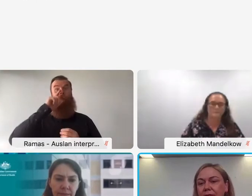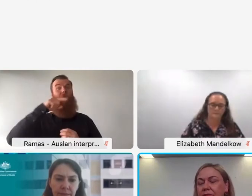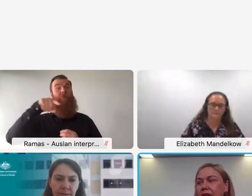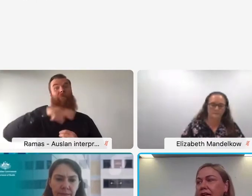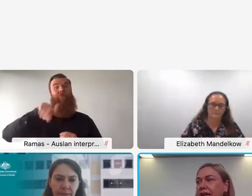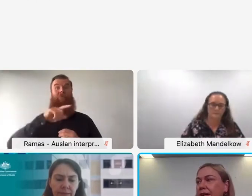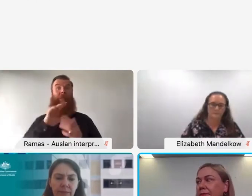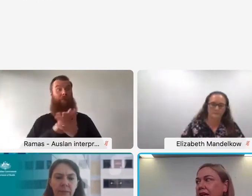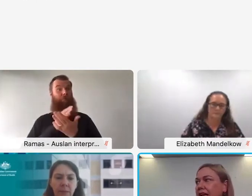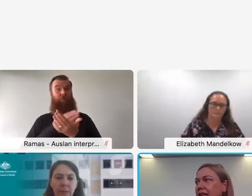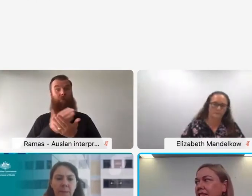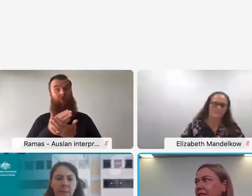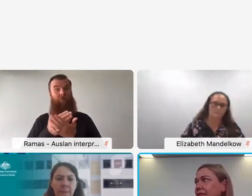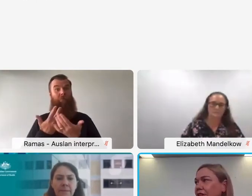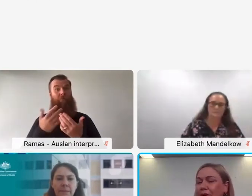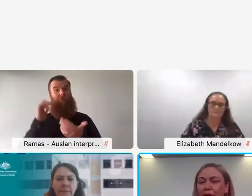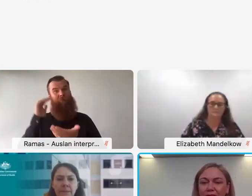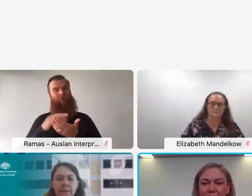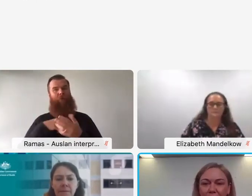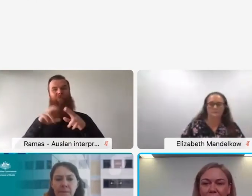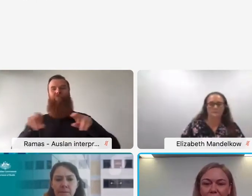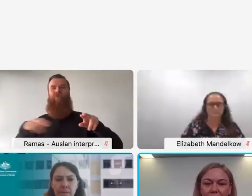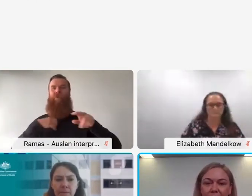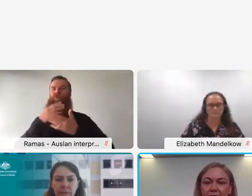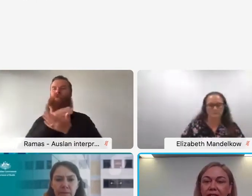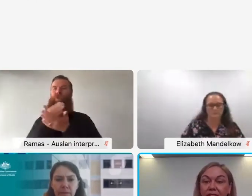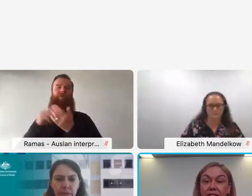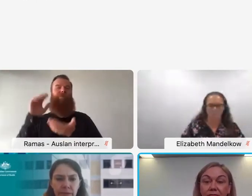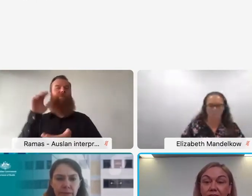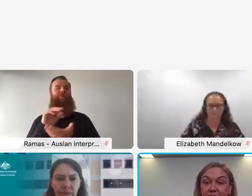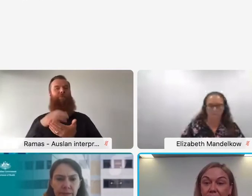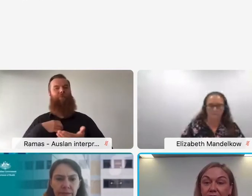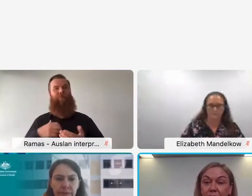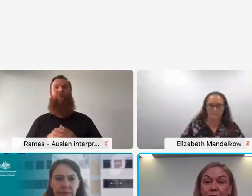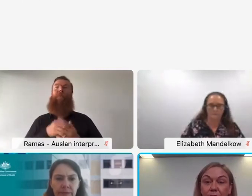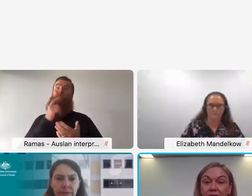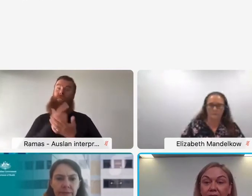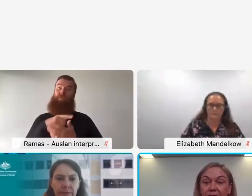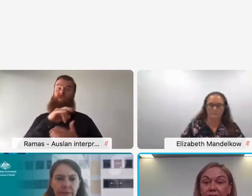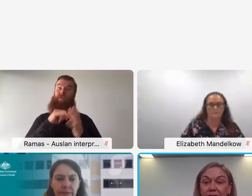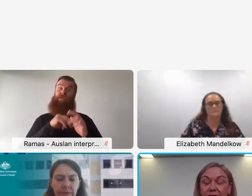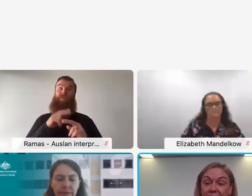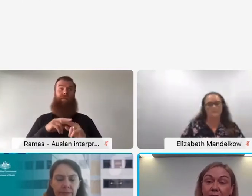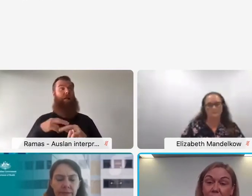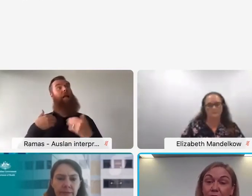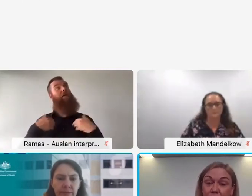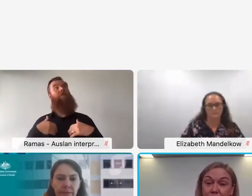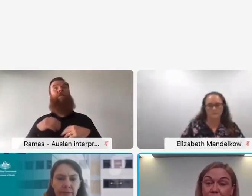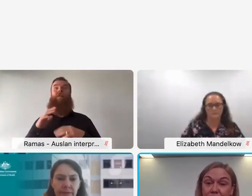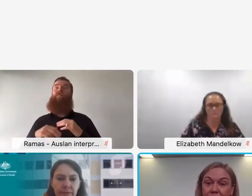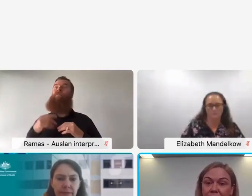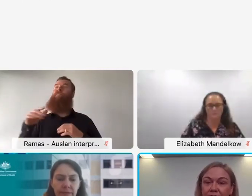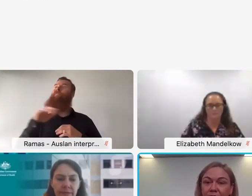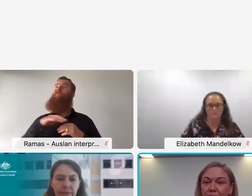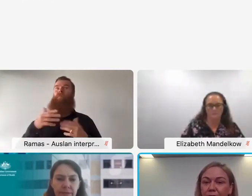down as well. And, a lot of our workers have never lived in a world where they've had their own